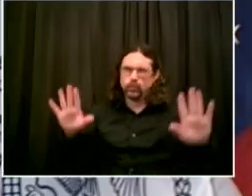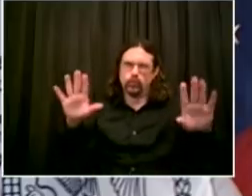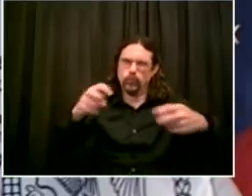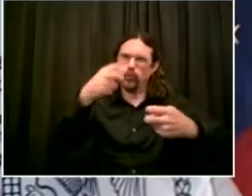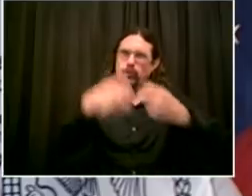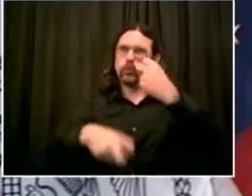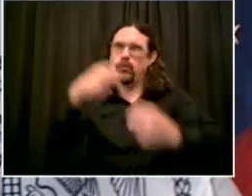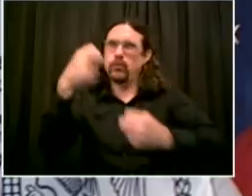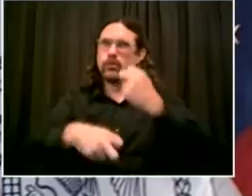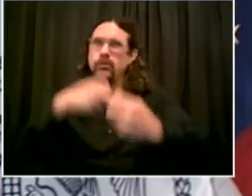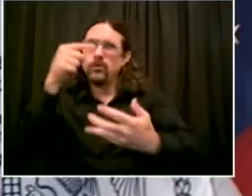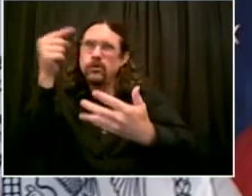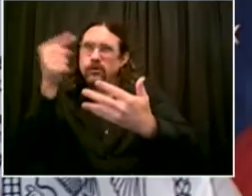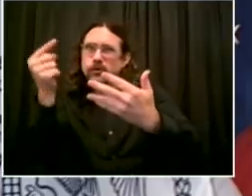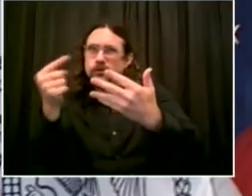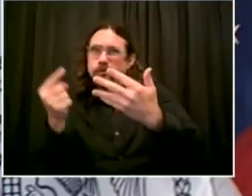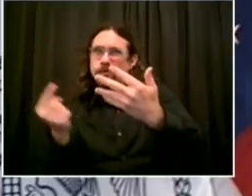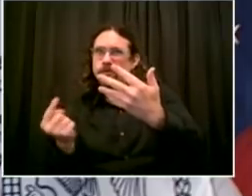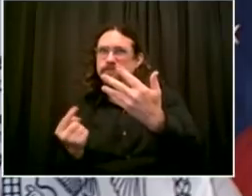on down who relishes